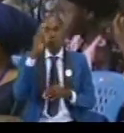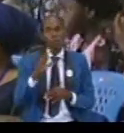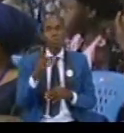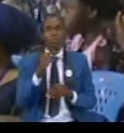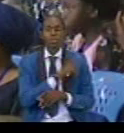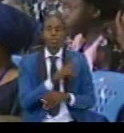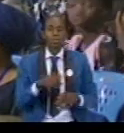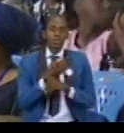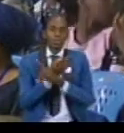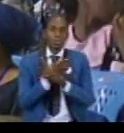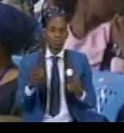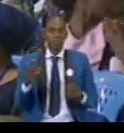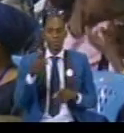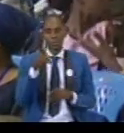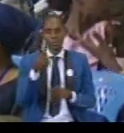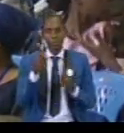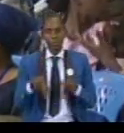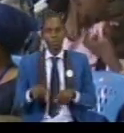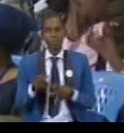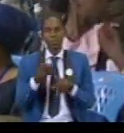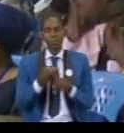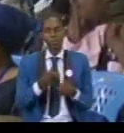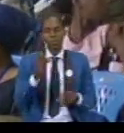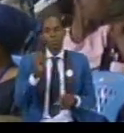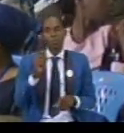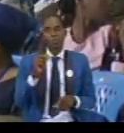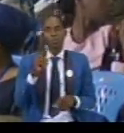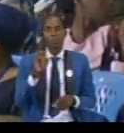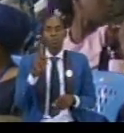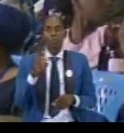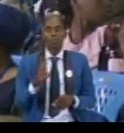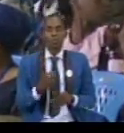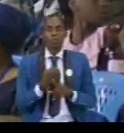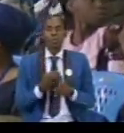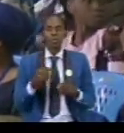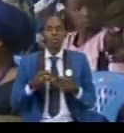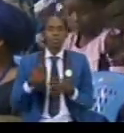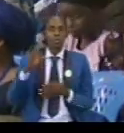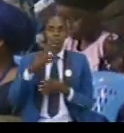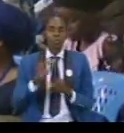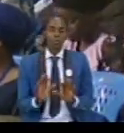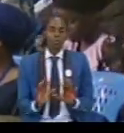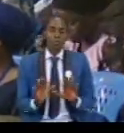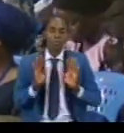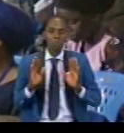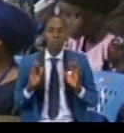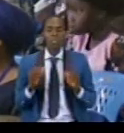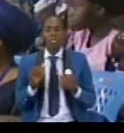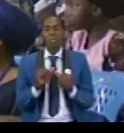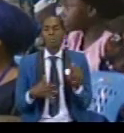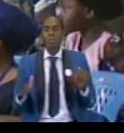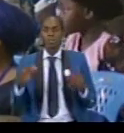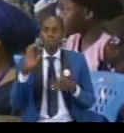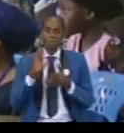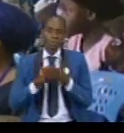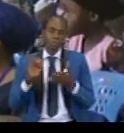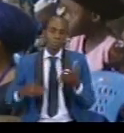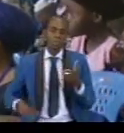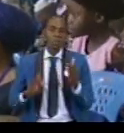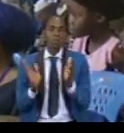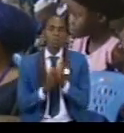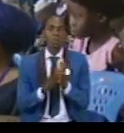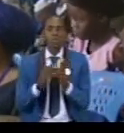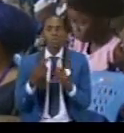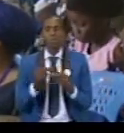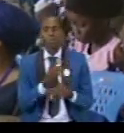The spirit of fear and anxiety tormenting my life all vanished. Praise the Lord. Esther